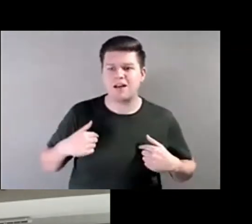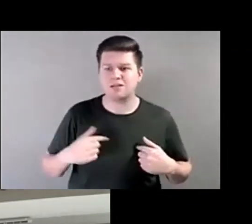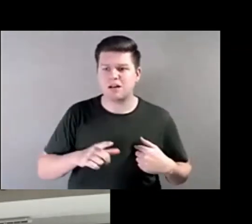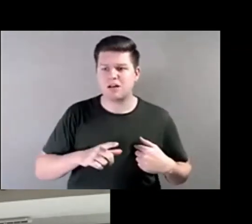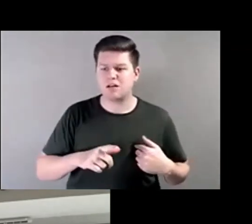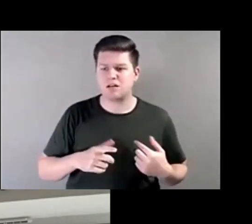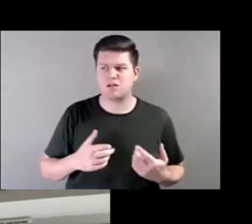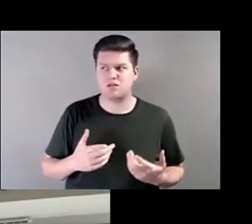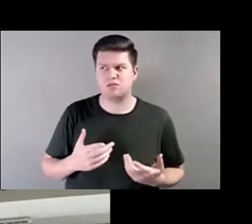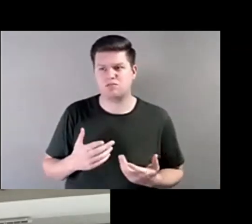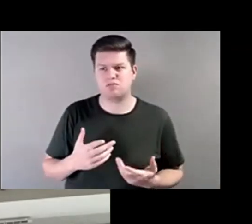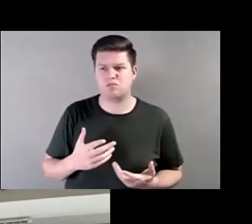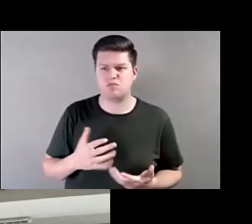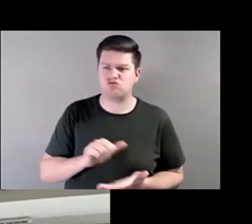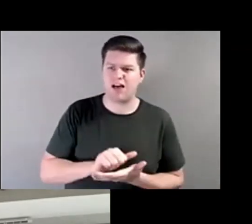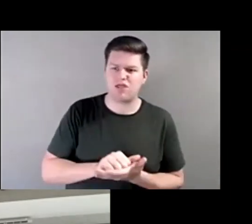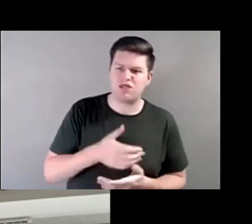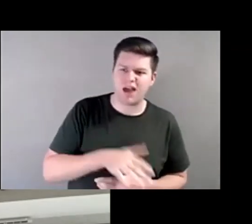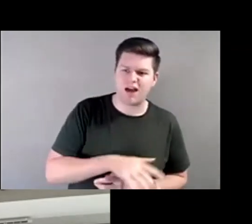old?